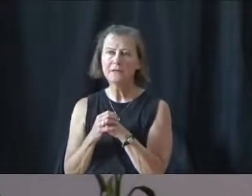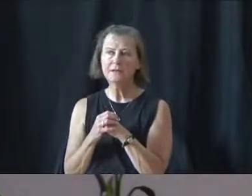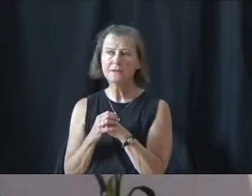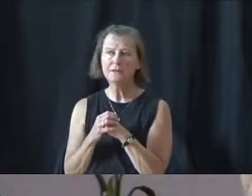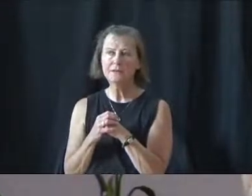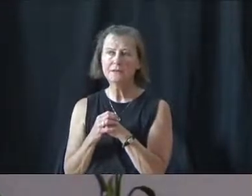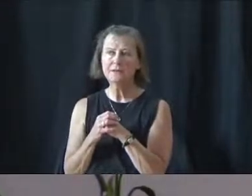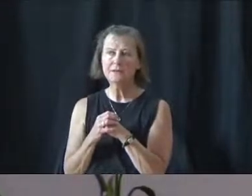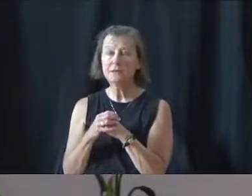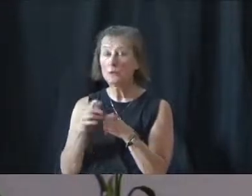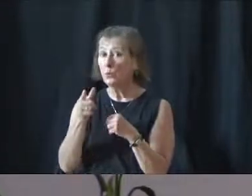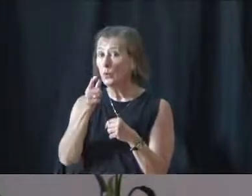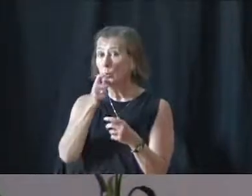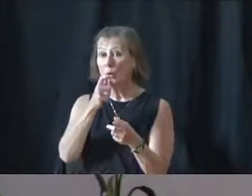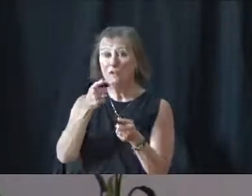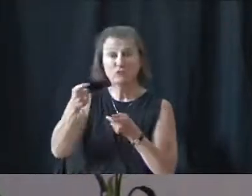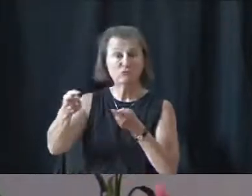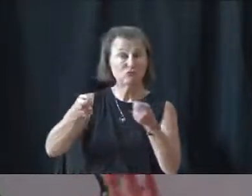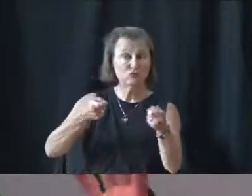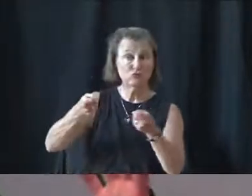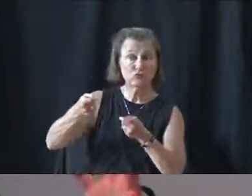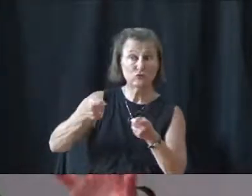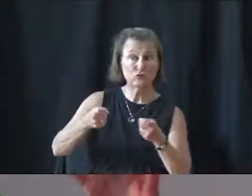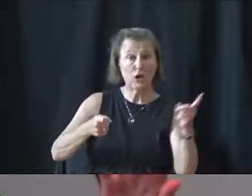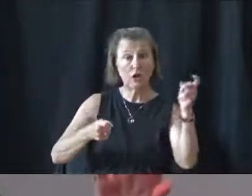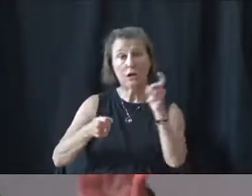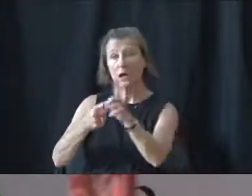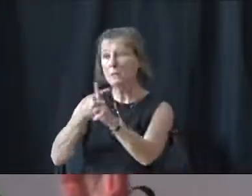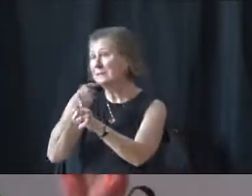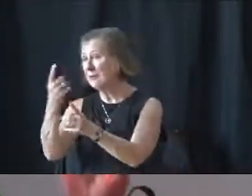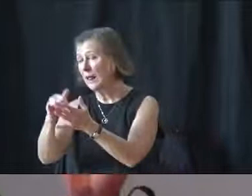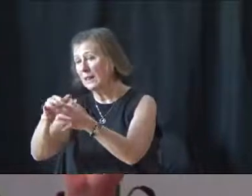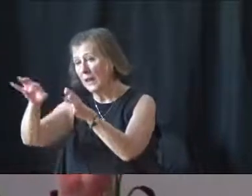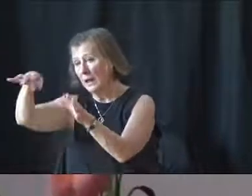And whoever's in charge comes along and says to this spirit,